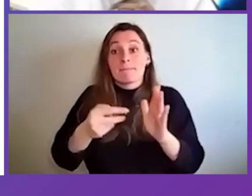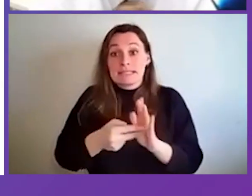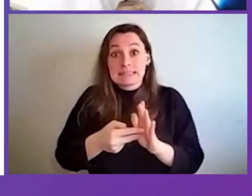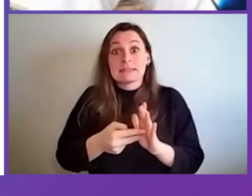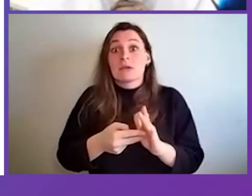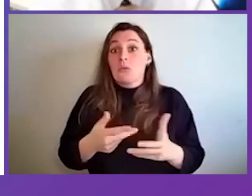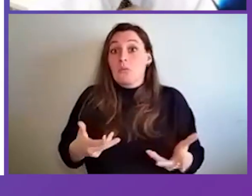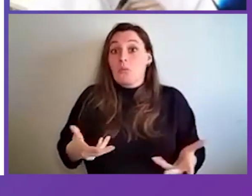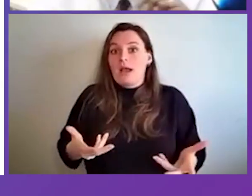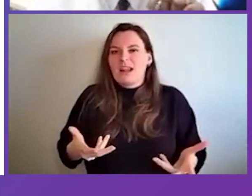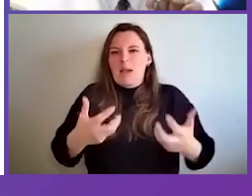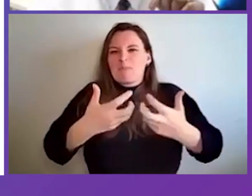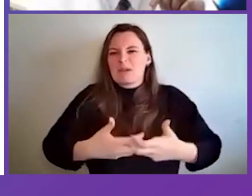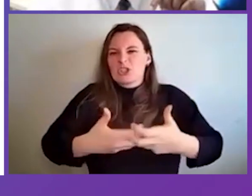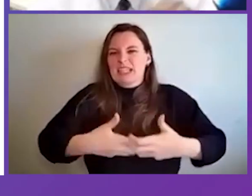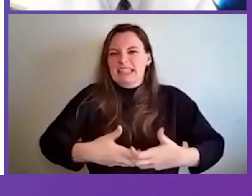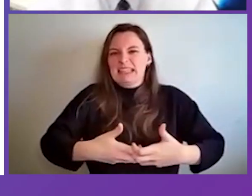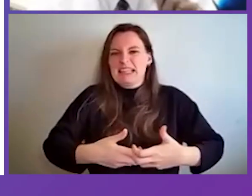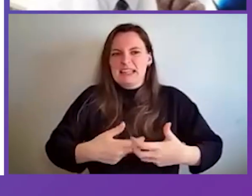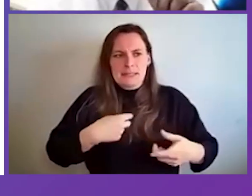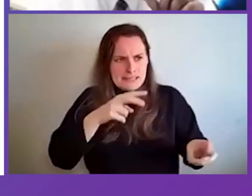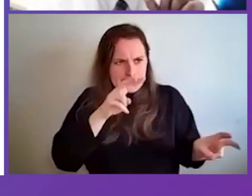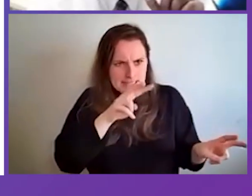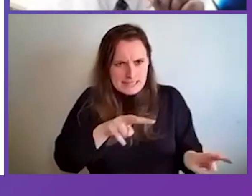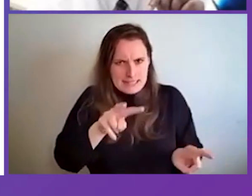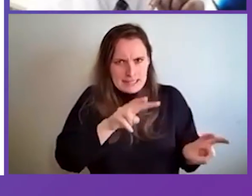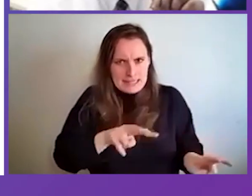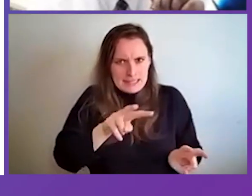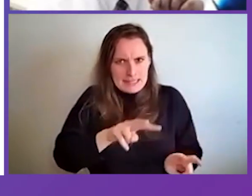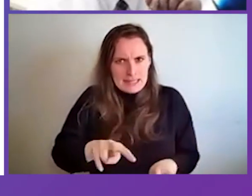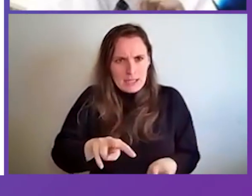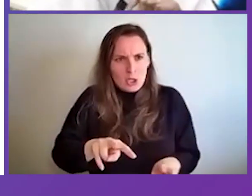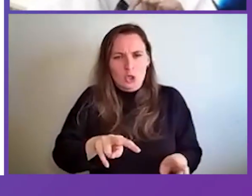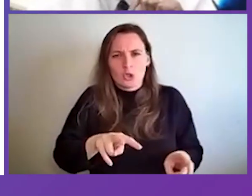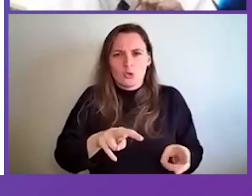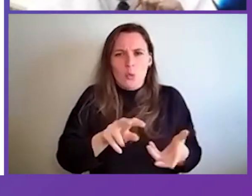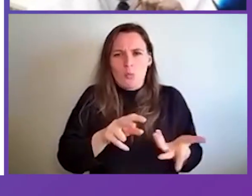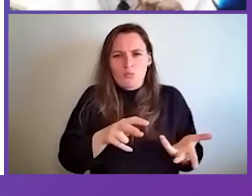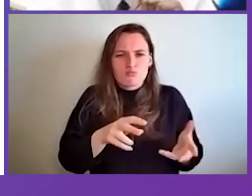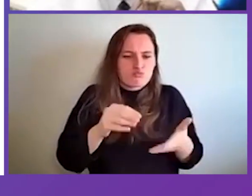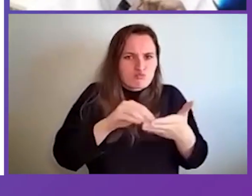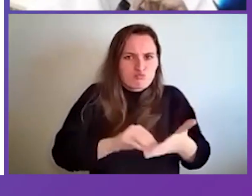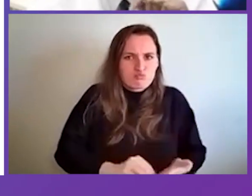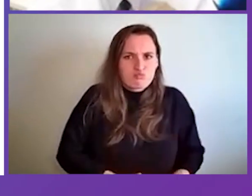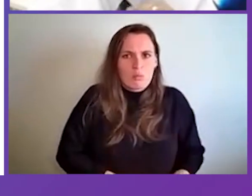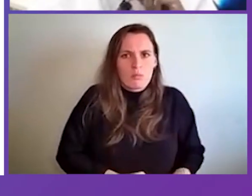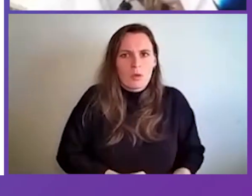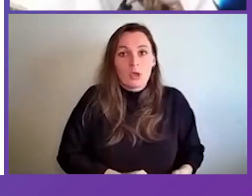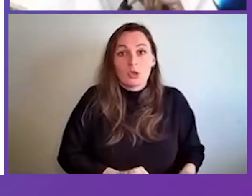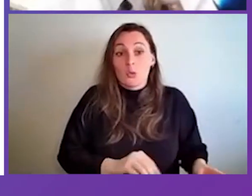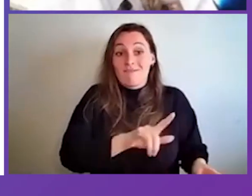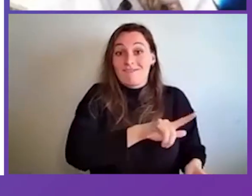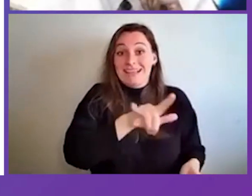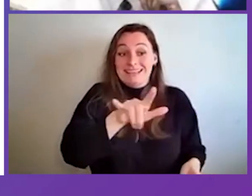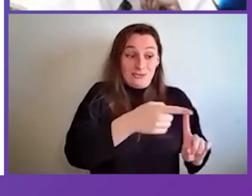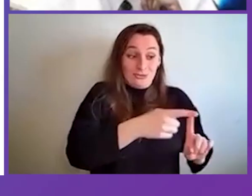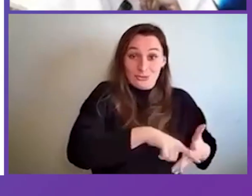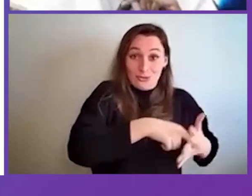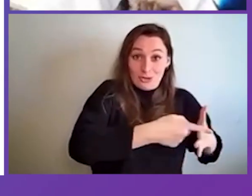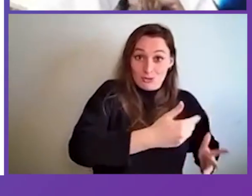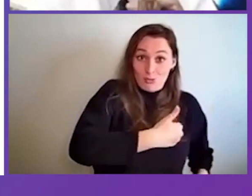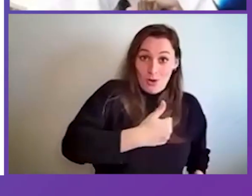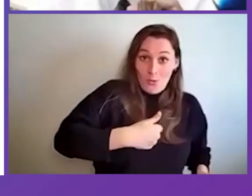of a flight from Toronto to London in the UK. A member of our team who's a wheelchair